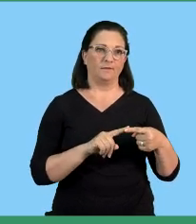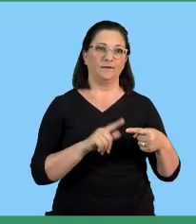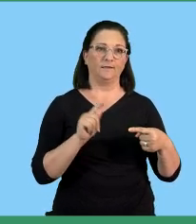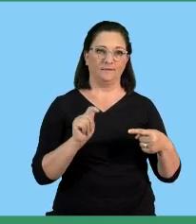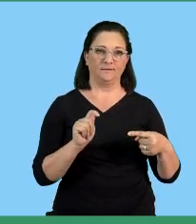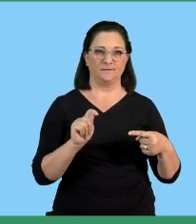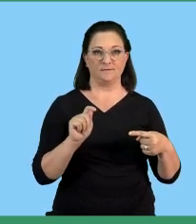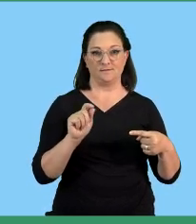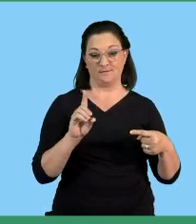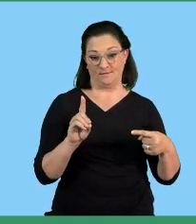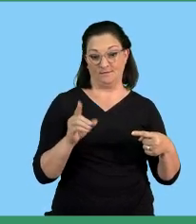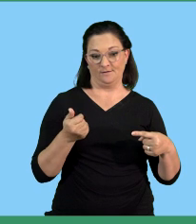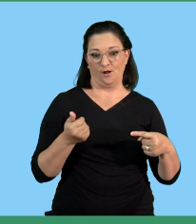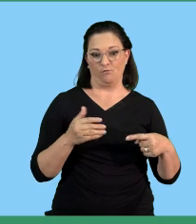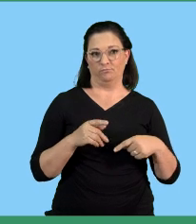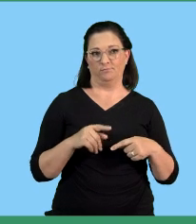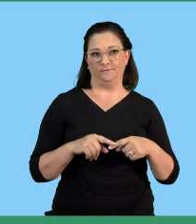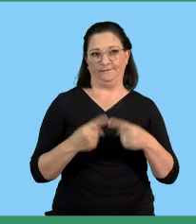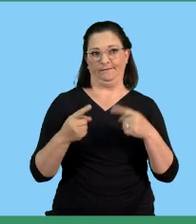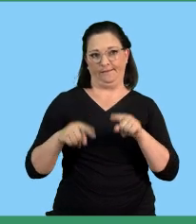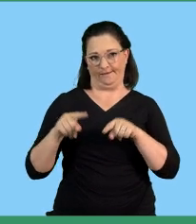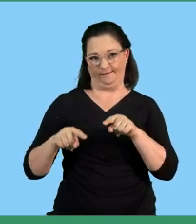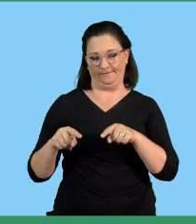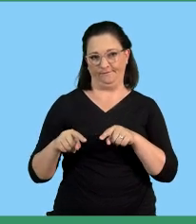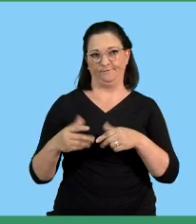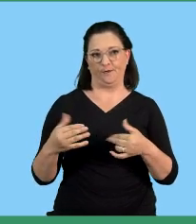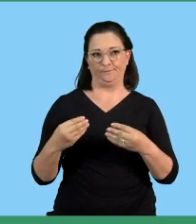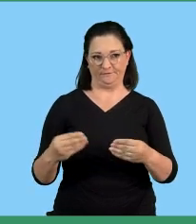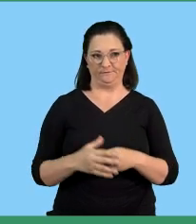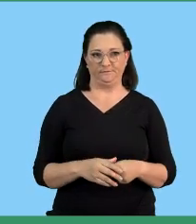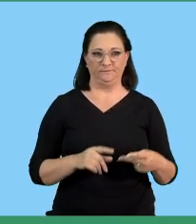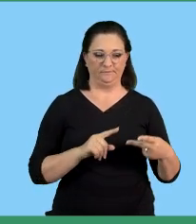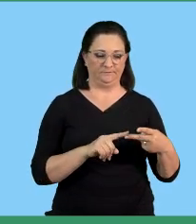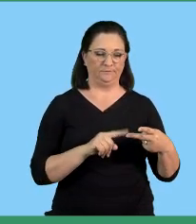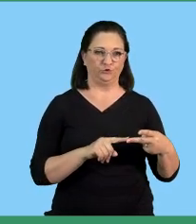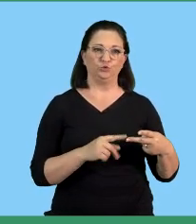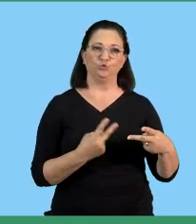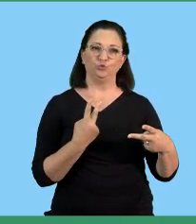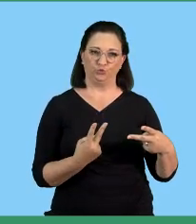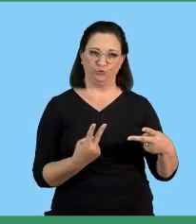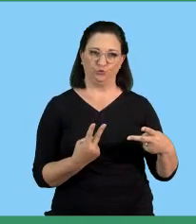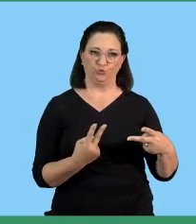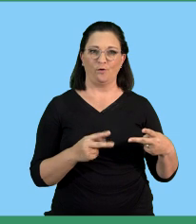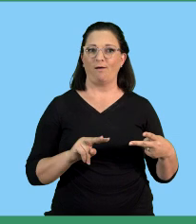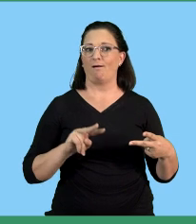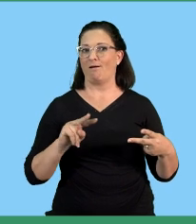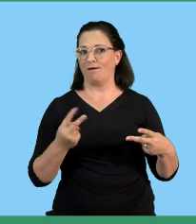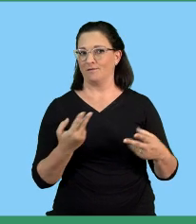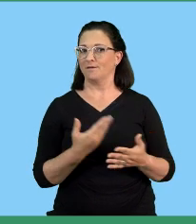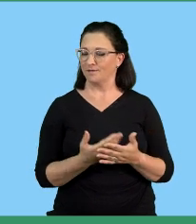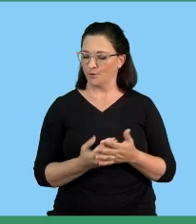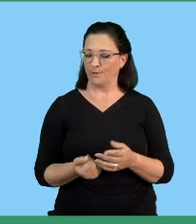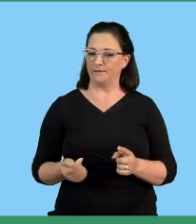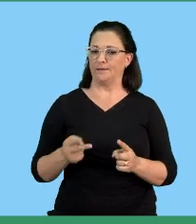has diversified her business or his business. Explain two other types of diversification strategy